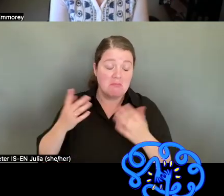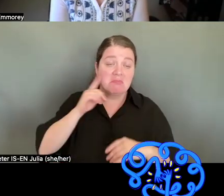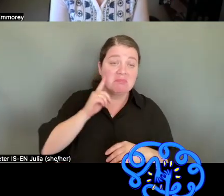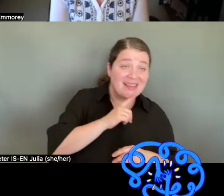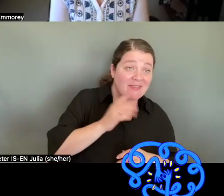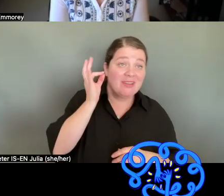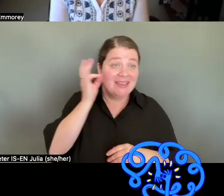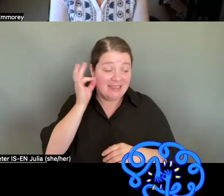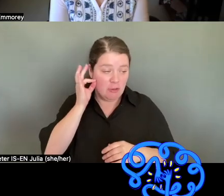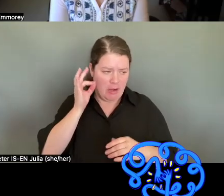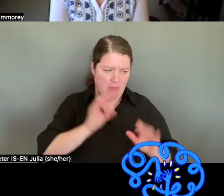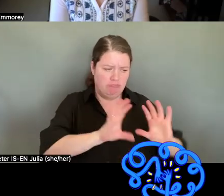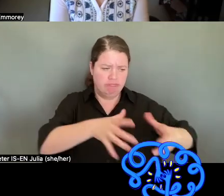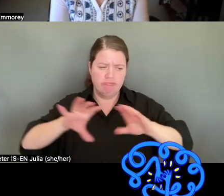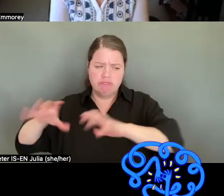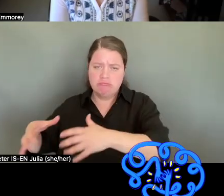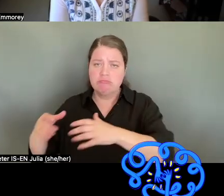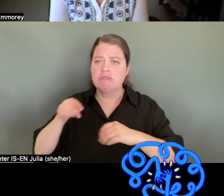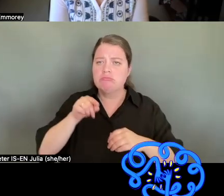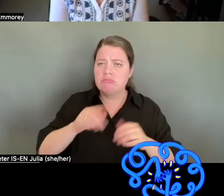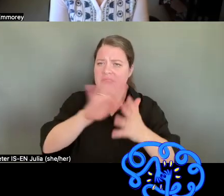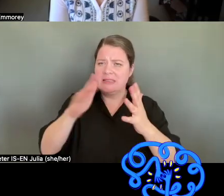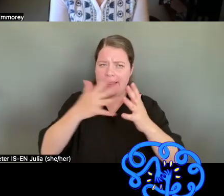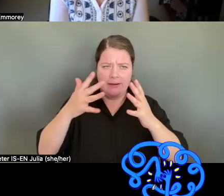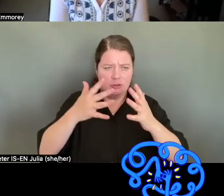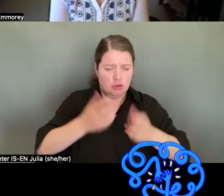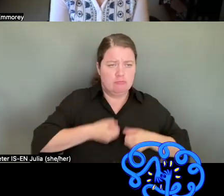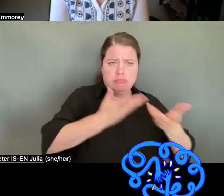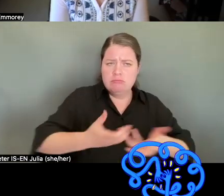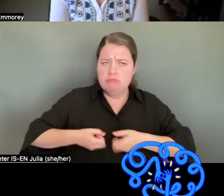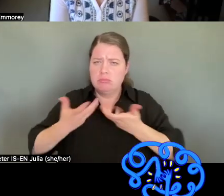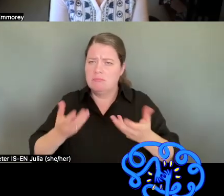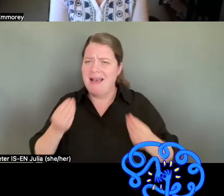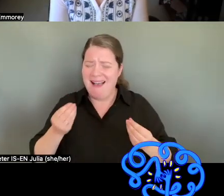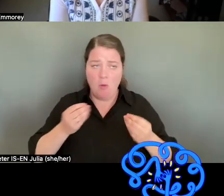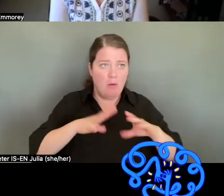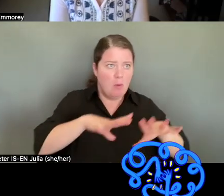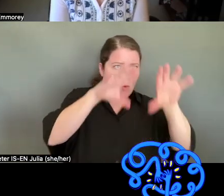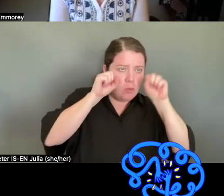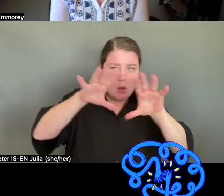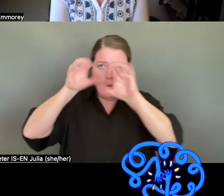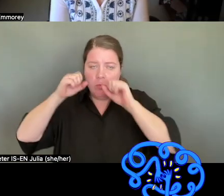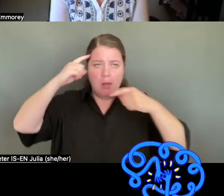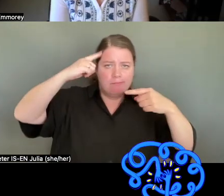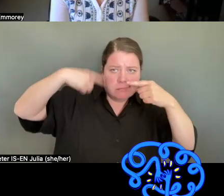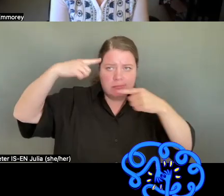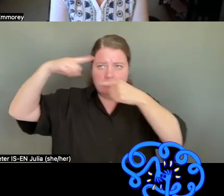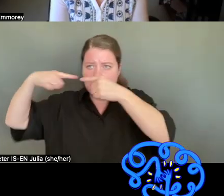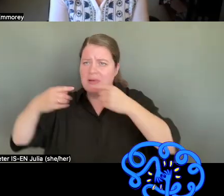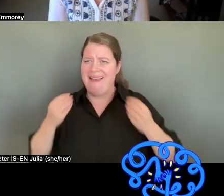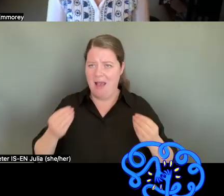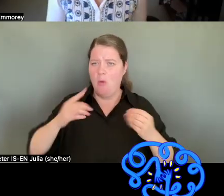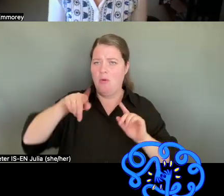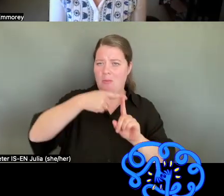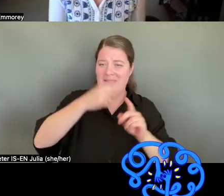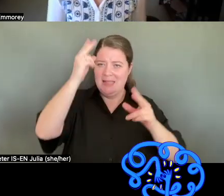deaf and hearing people produce and comprehend sign language and how these processes are represented in the brain. Among